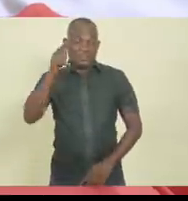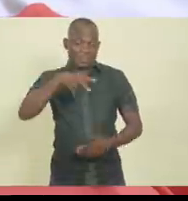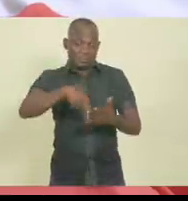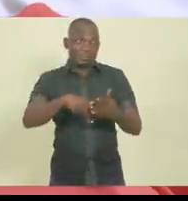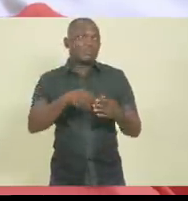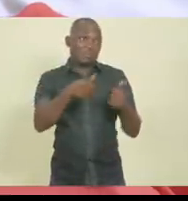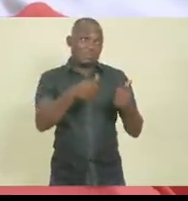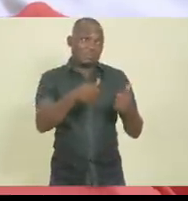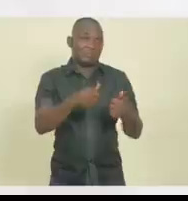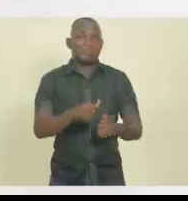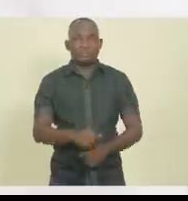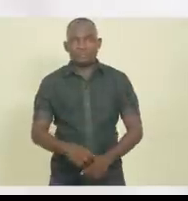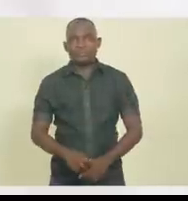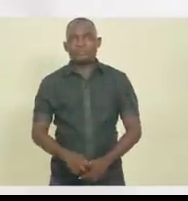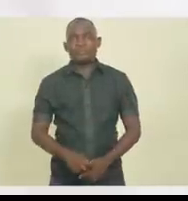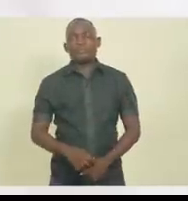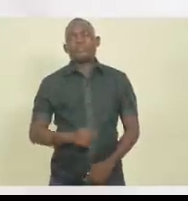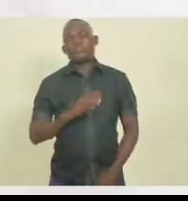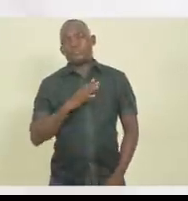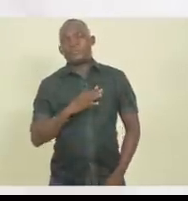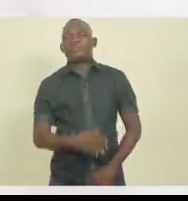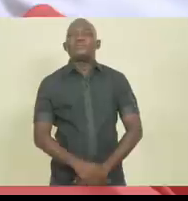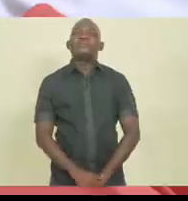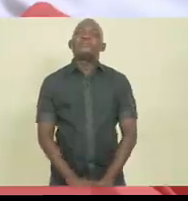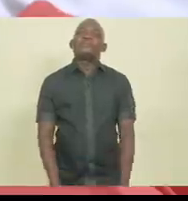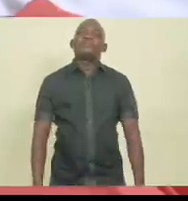okay? Okay? Okay.